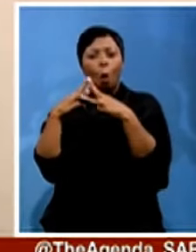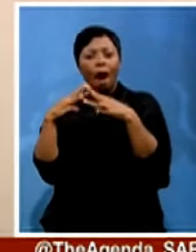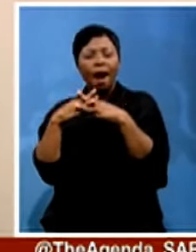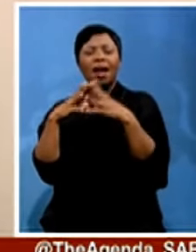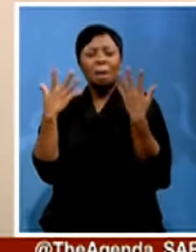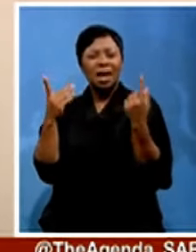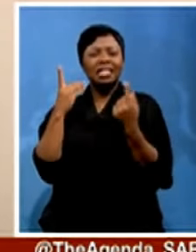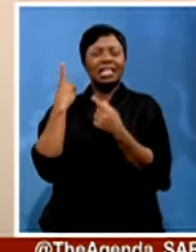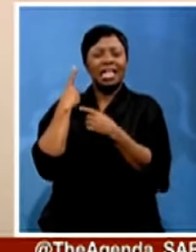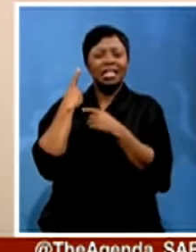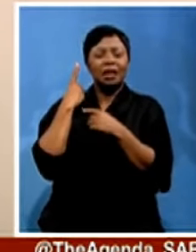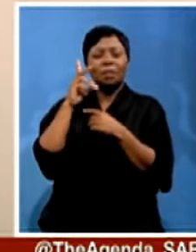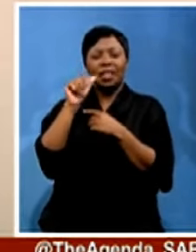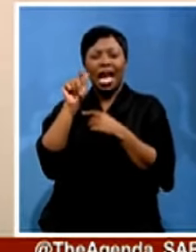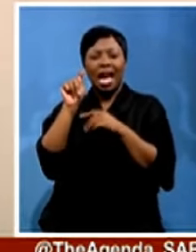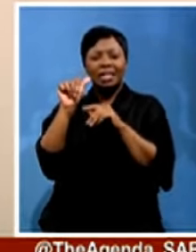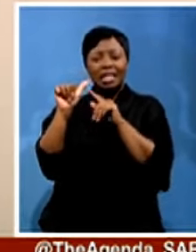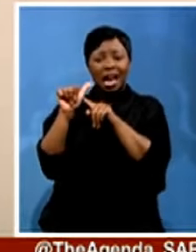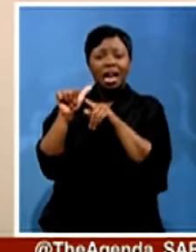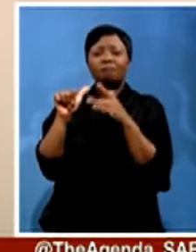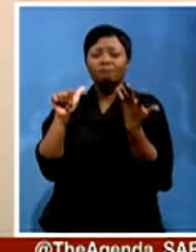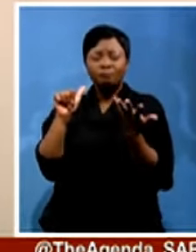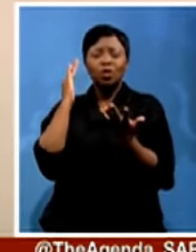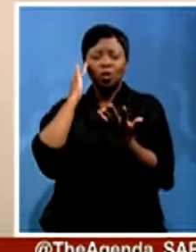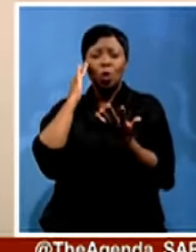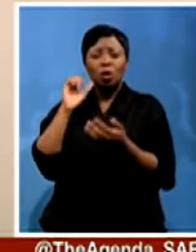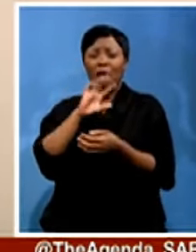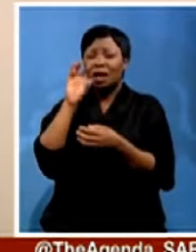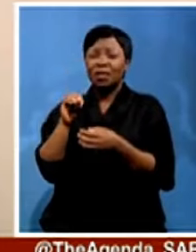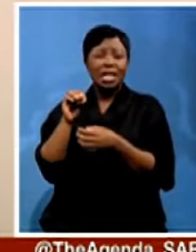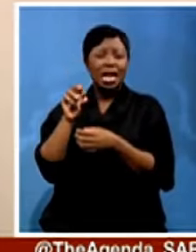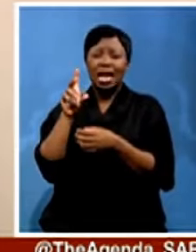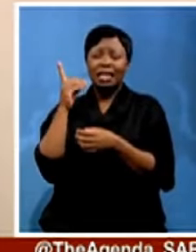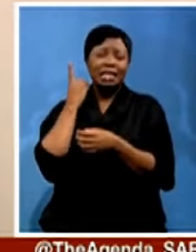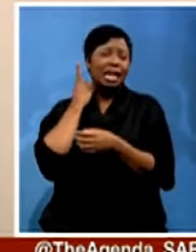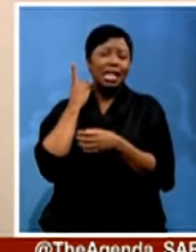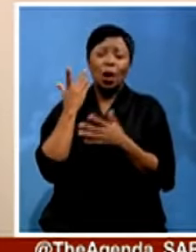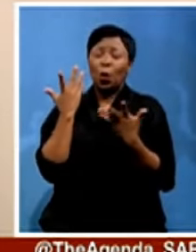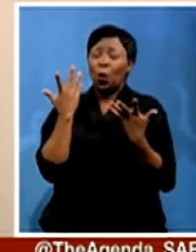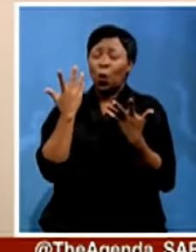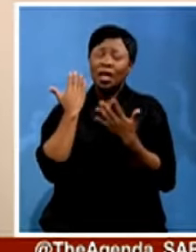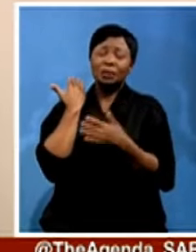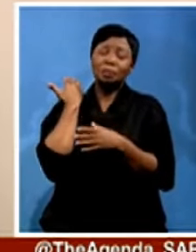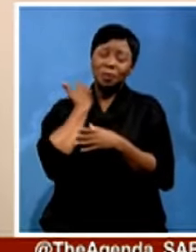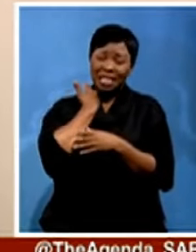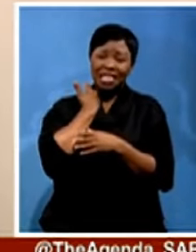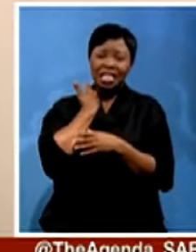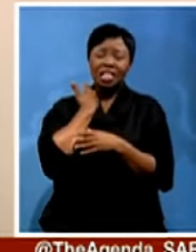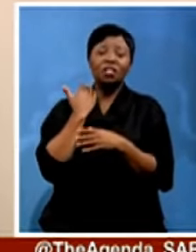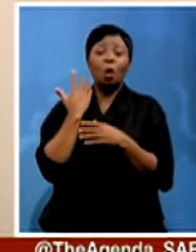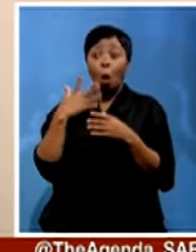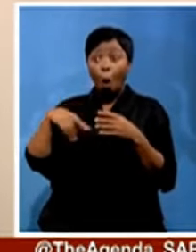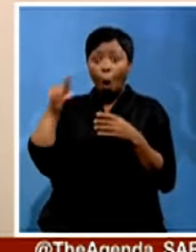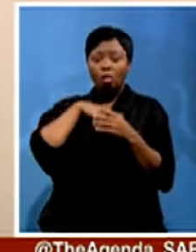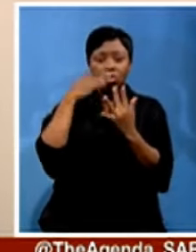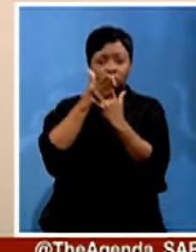As we know, in South Africa, data is quite expensive and is out of reach for most of us. And so online courts